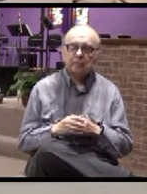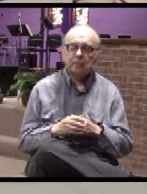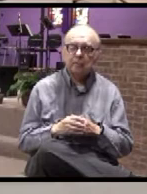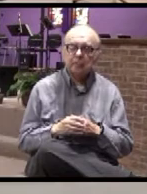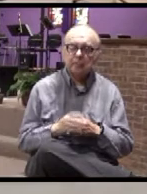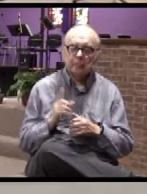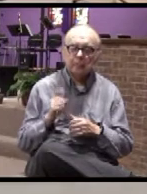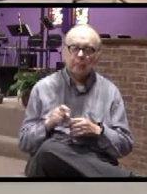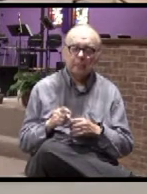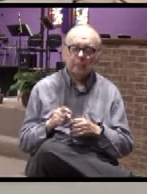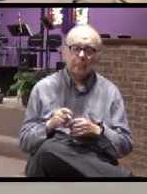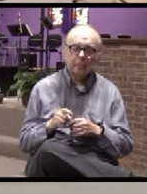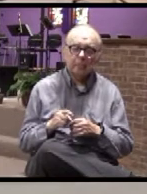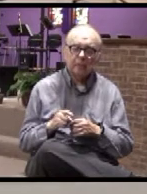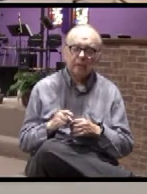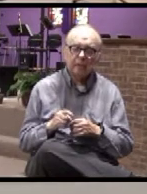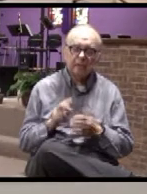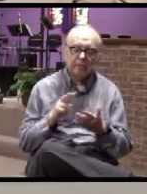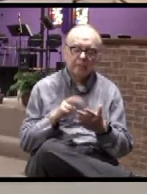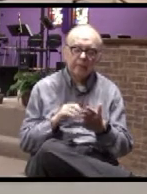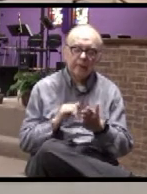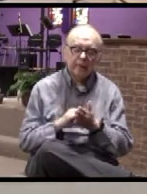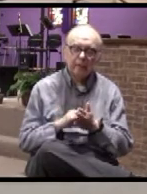You need to look it up.